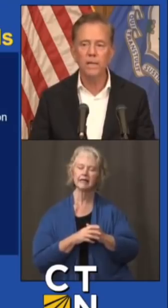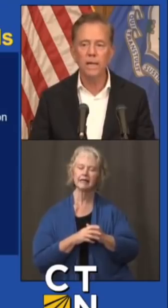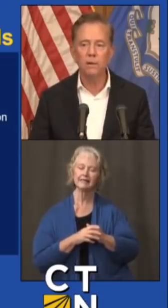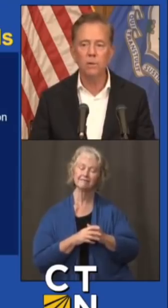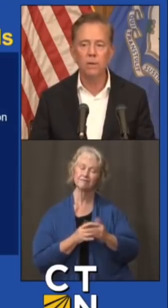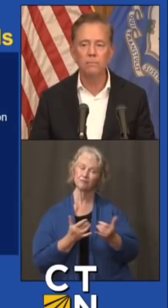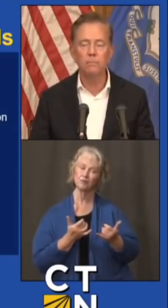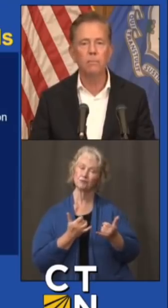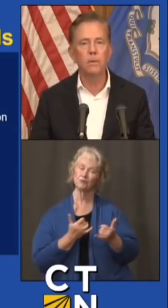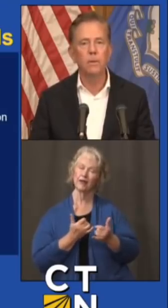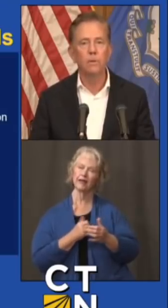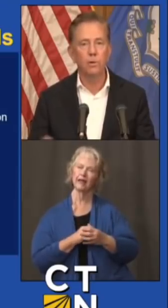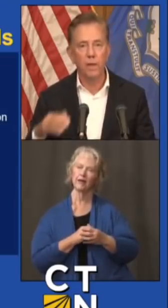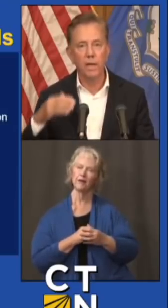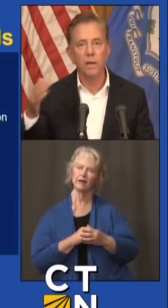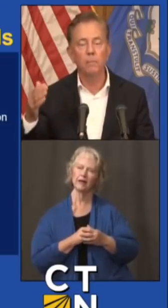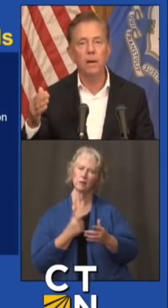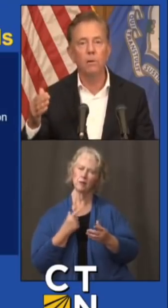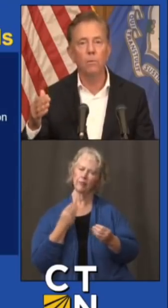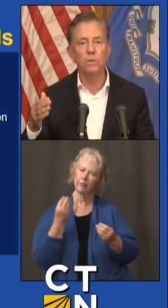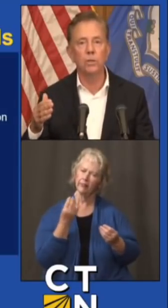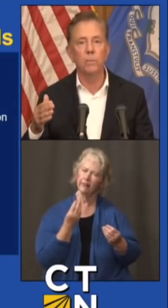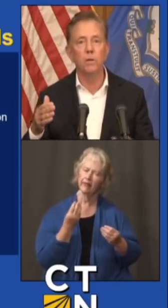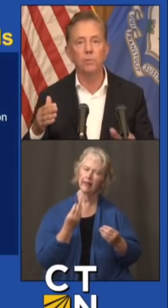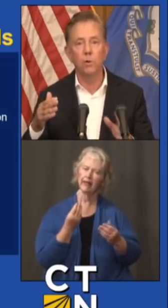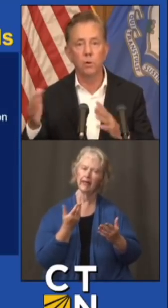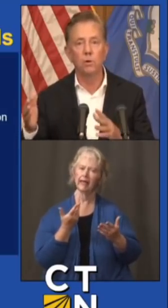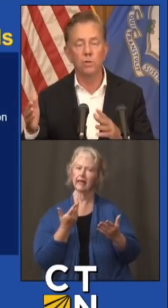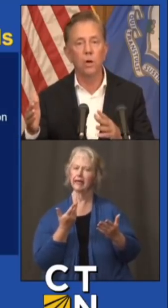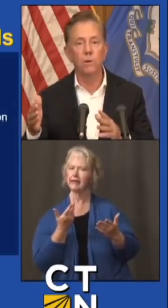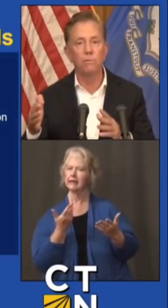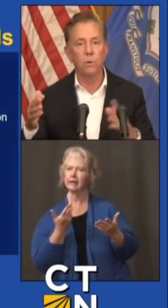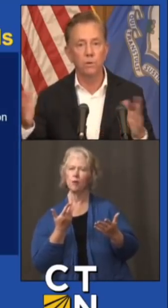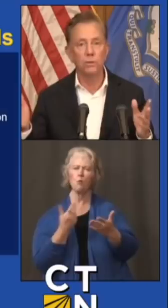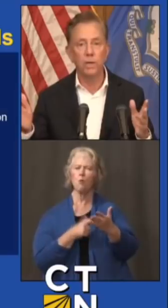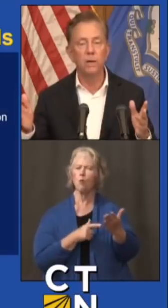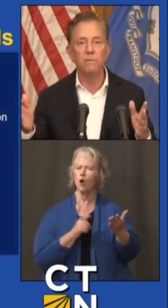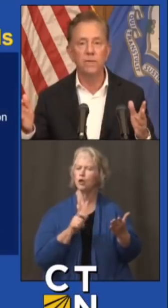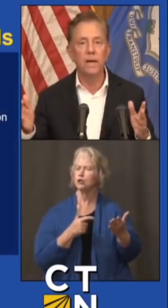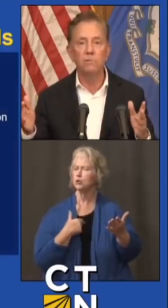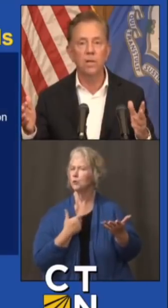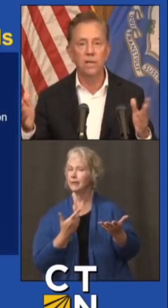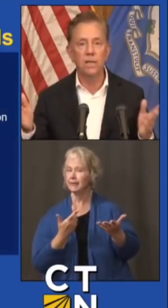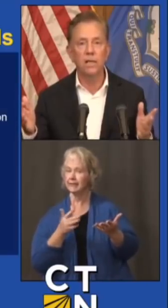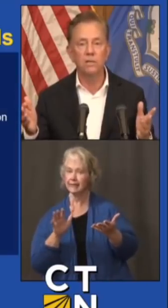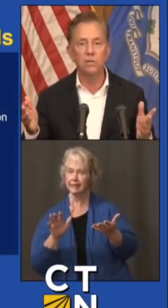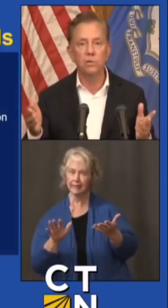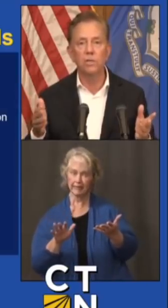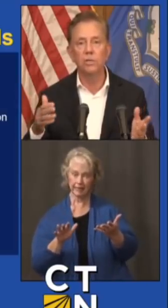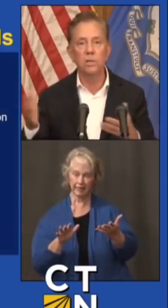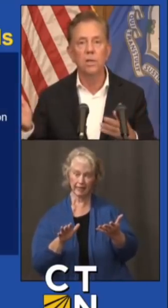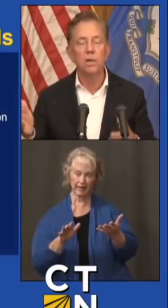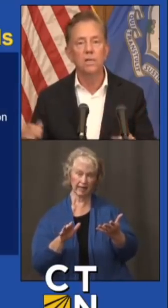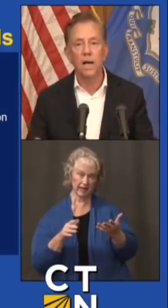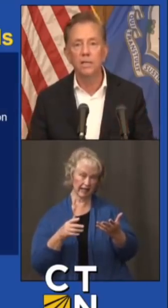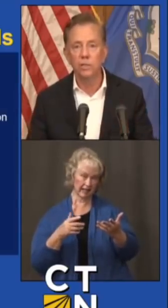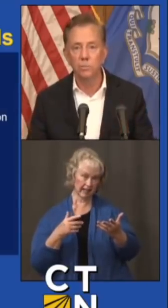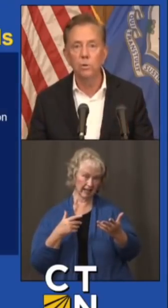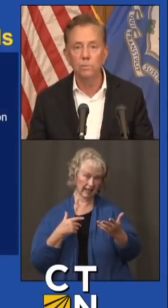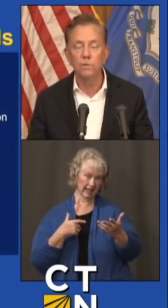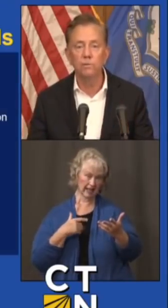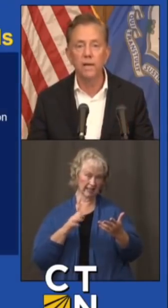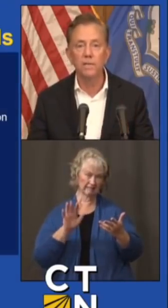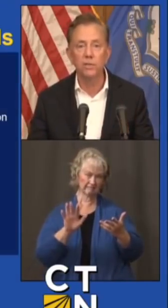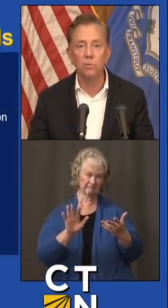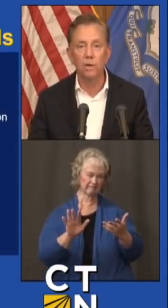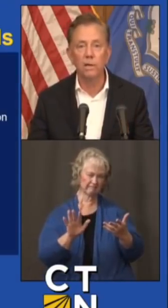right now, we're thinking about what should be the protocols going forward. Should we give towns like that the discretion not to